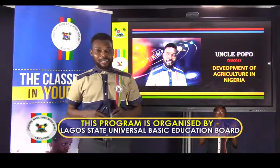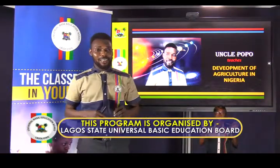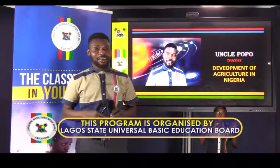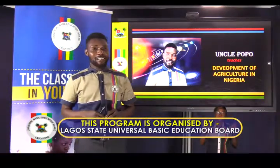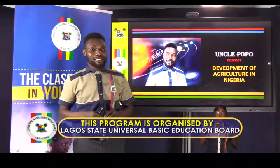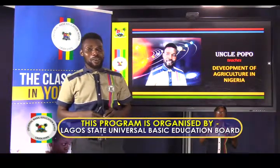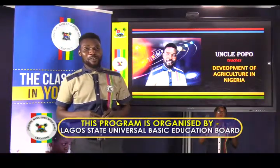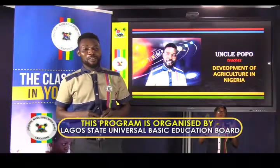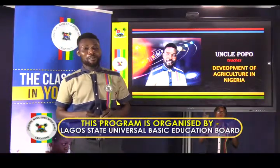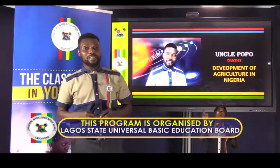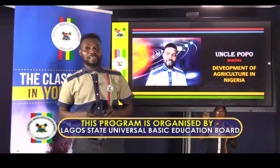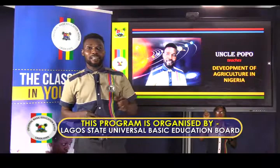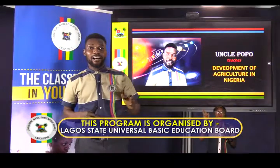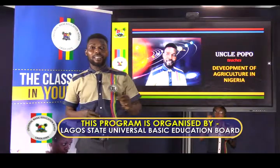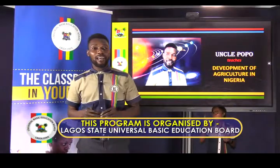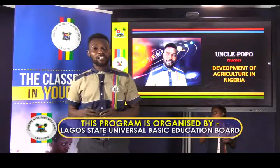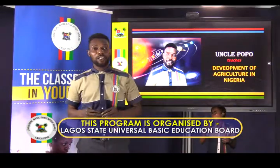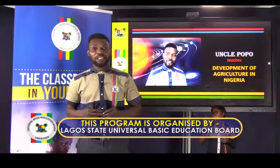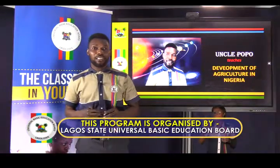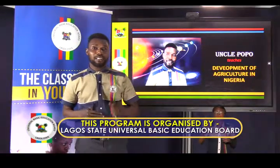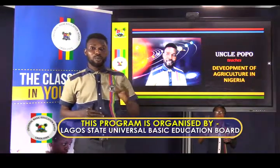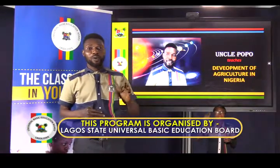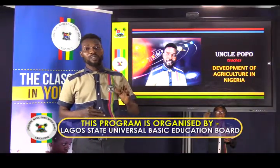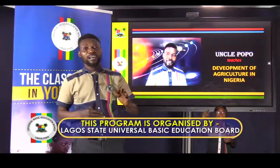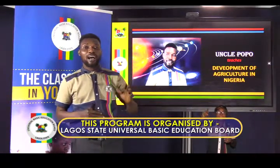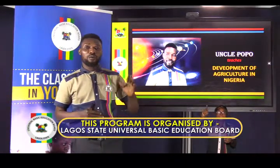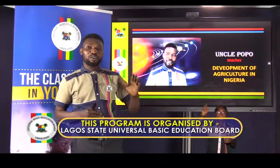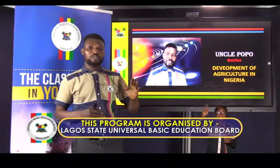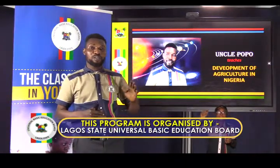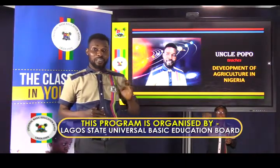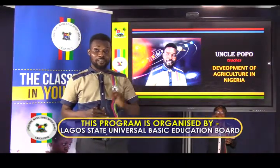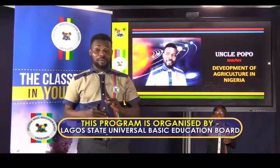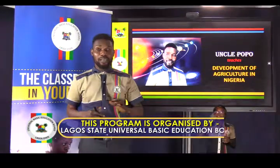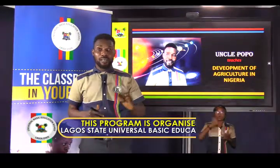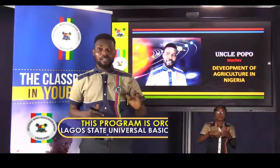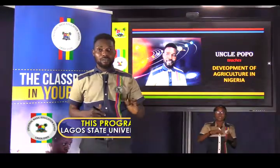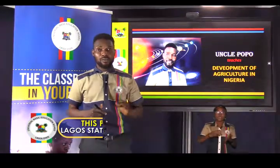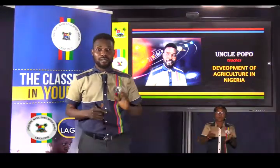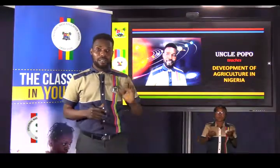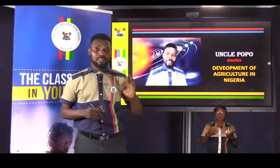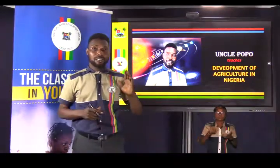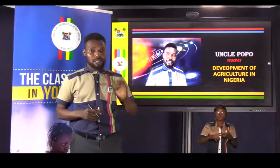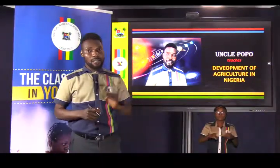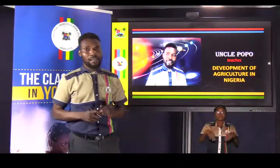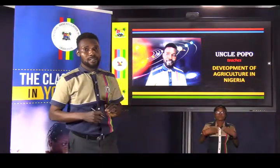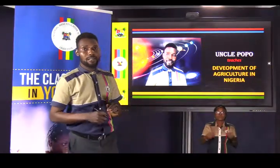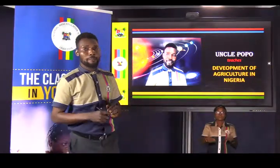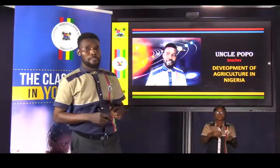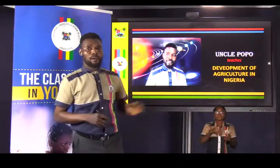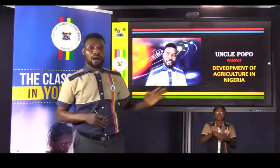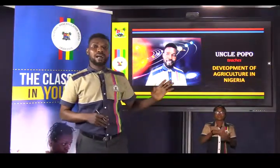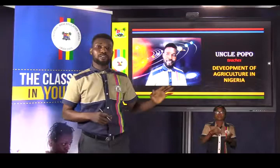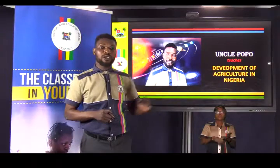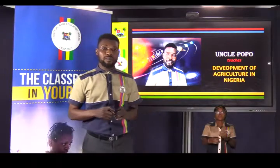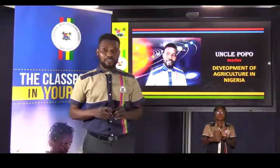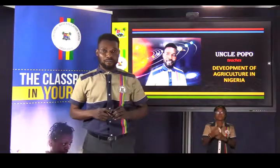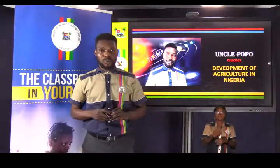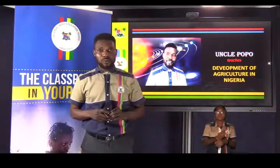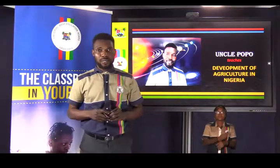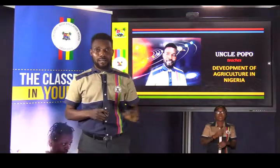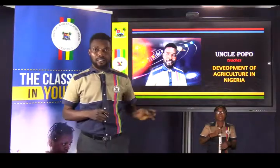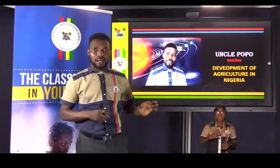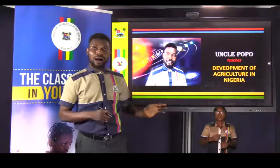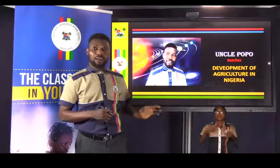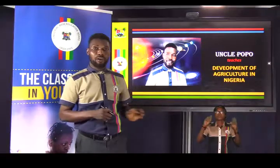attention. Excellent. 100% attention is what I want you to give me in today's lesson. Our subject